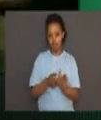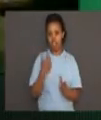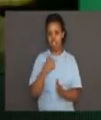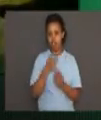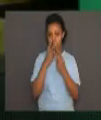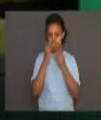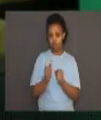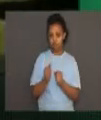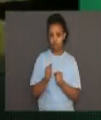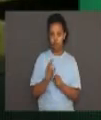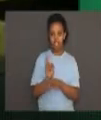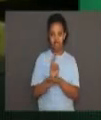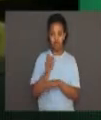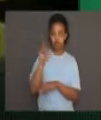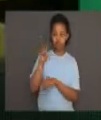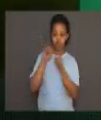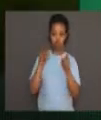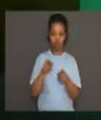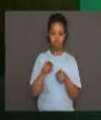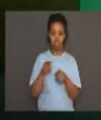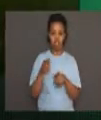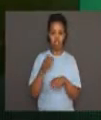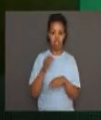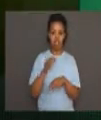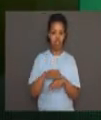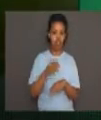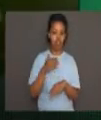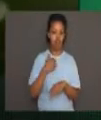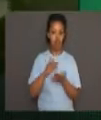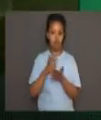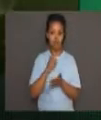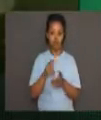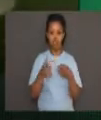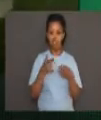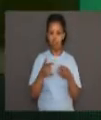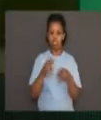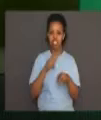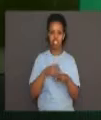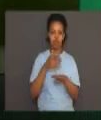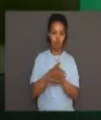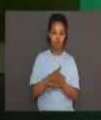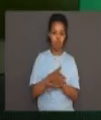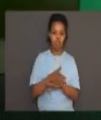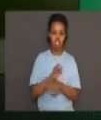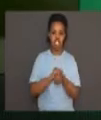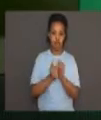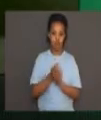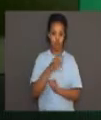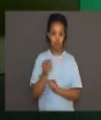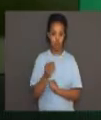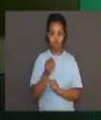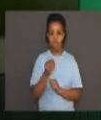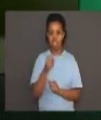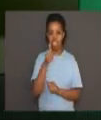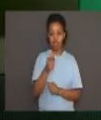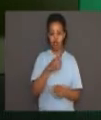can see in the video clip, species have changed over time to adapt and advance in